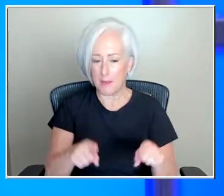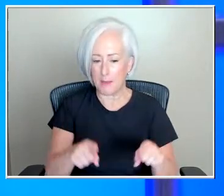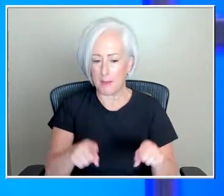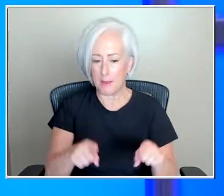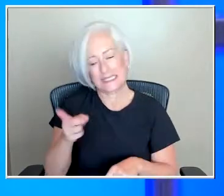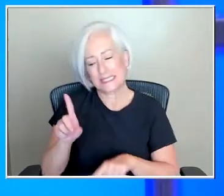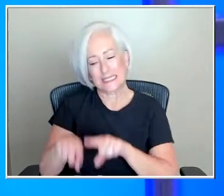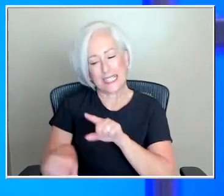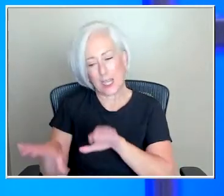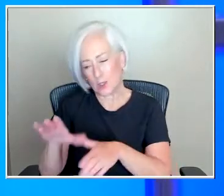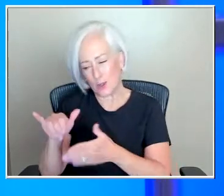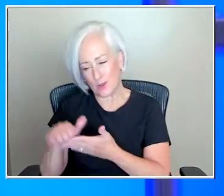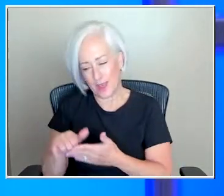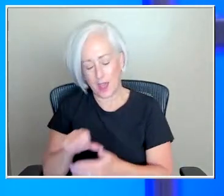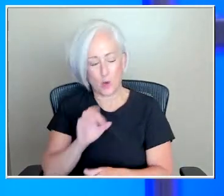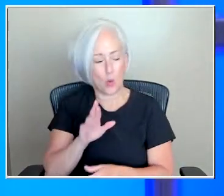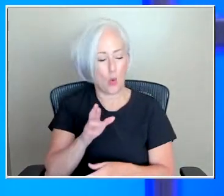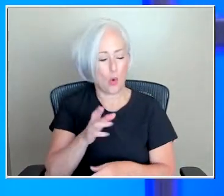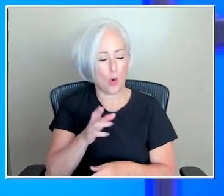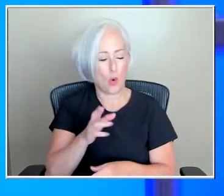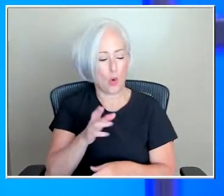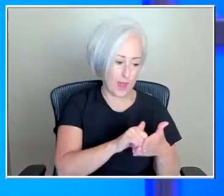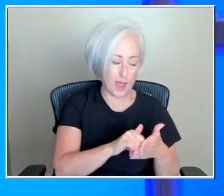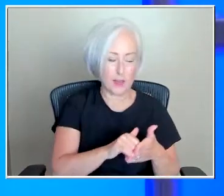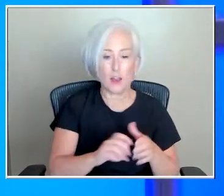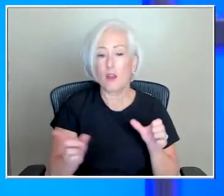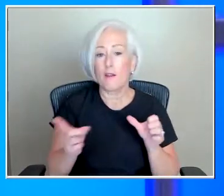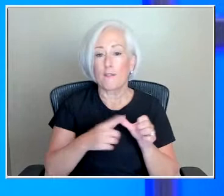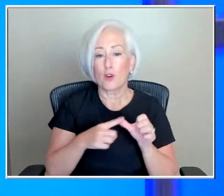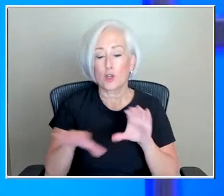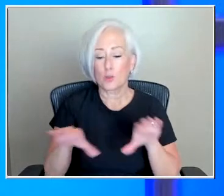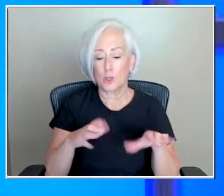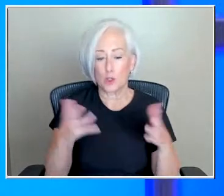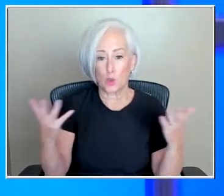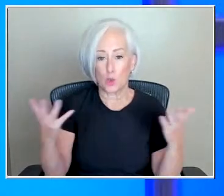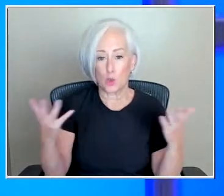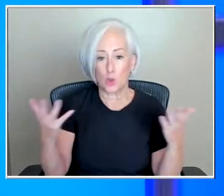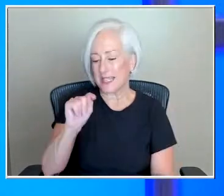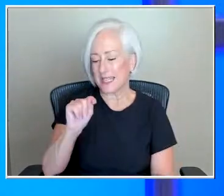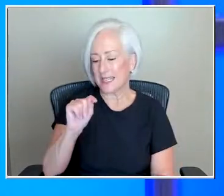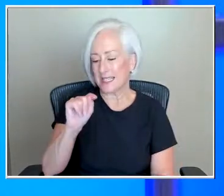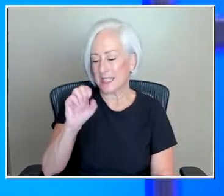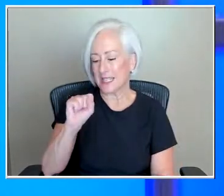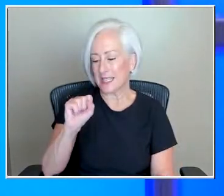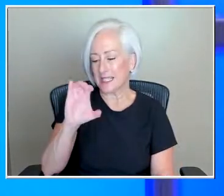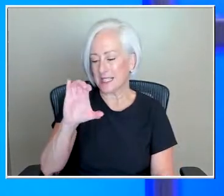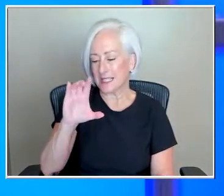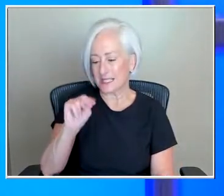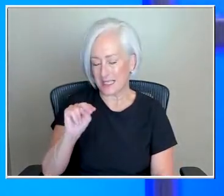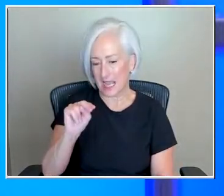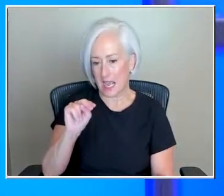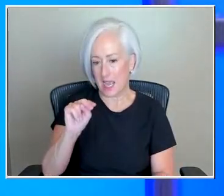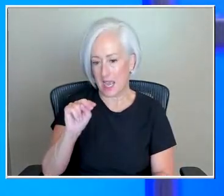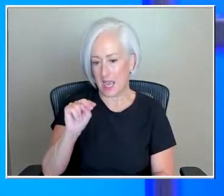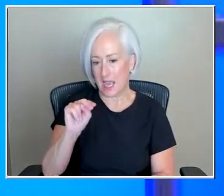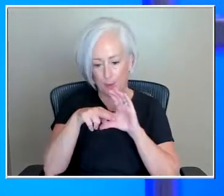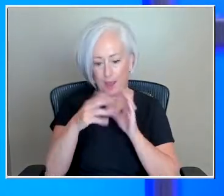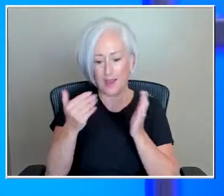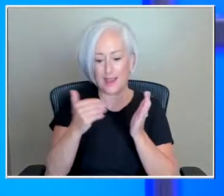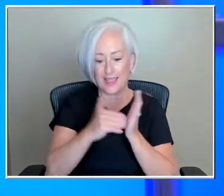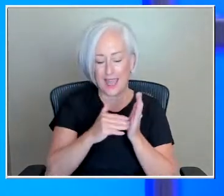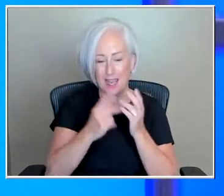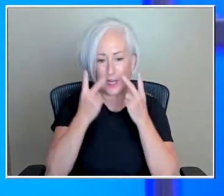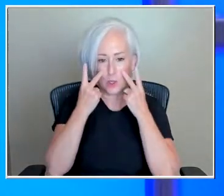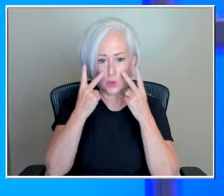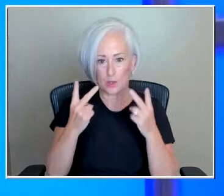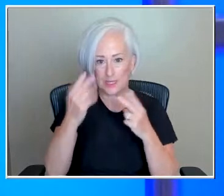actually look at a head CT, a CAT scan, to look at the skull. So the skull could physically make it impossible for us to pass